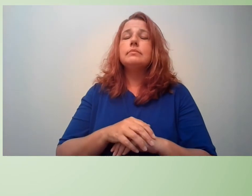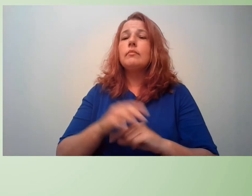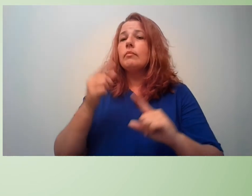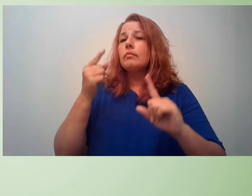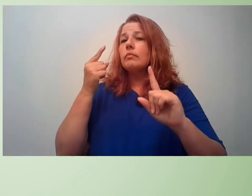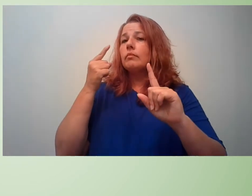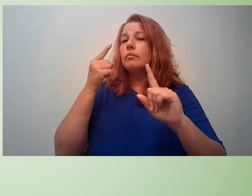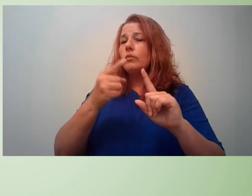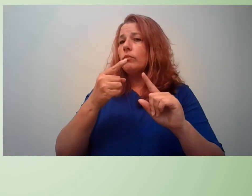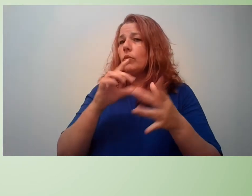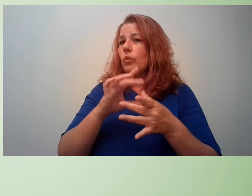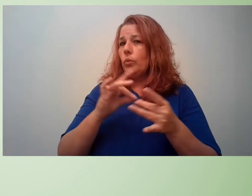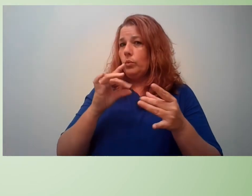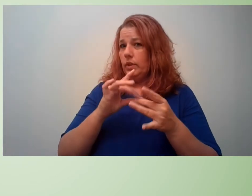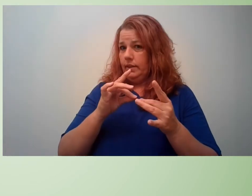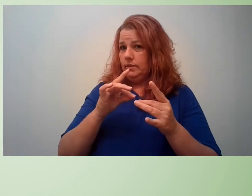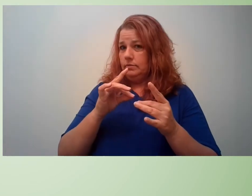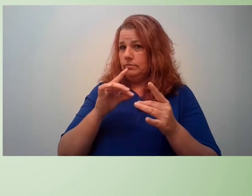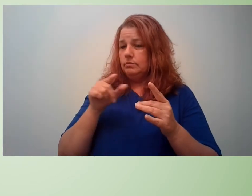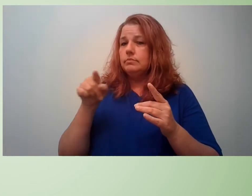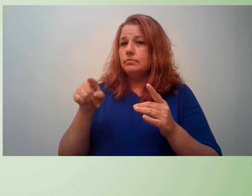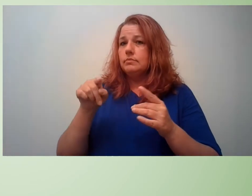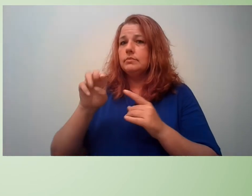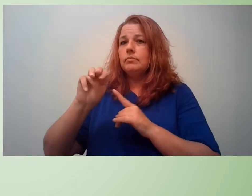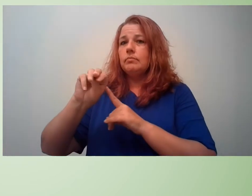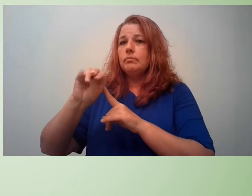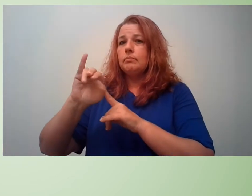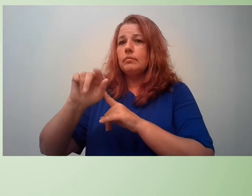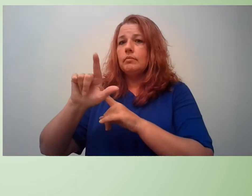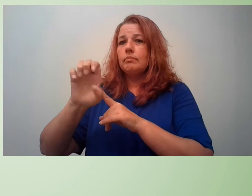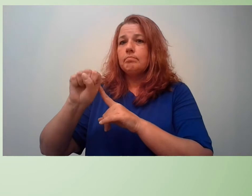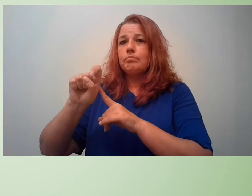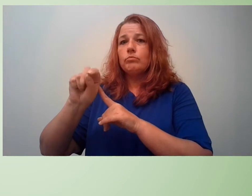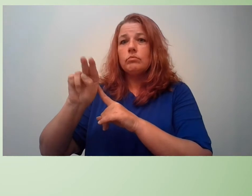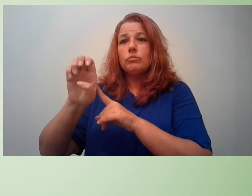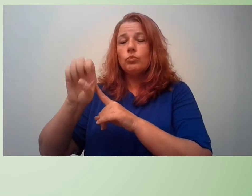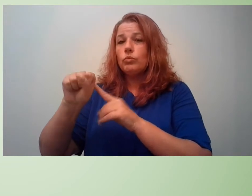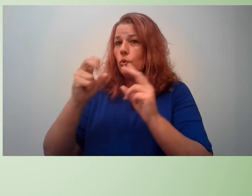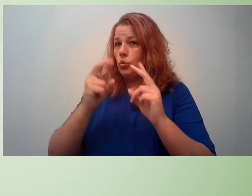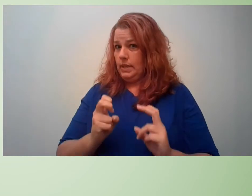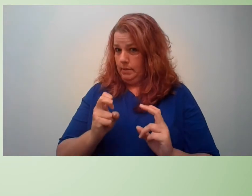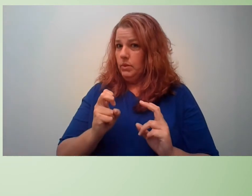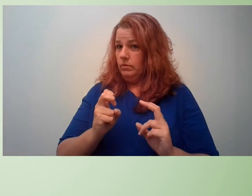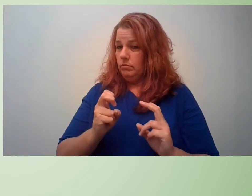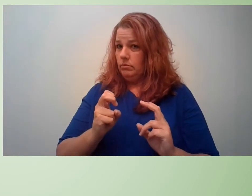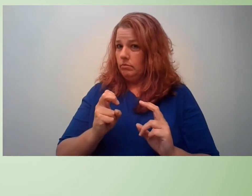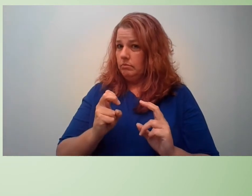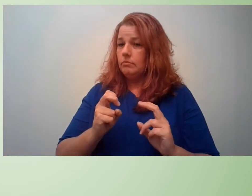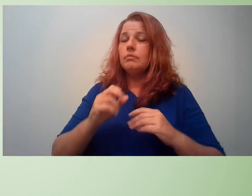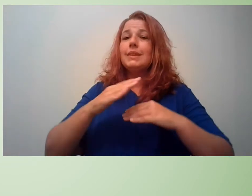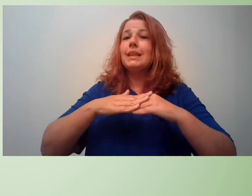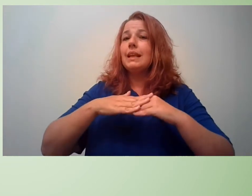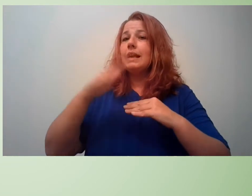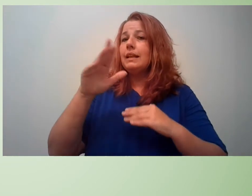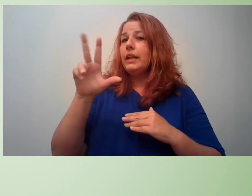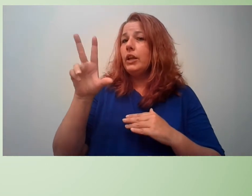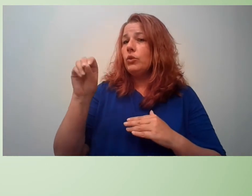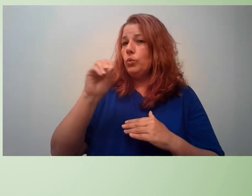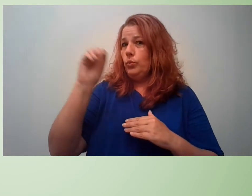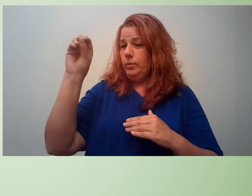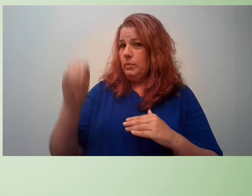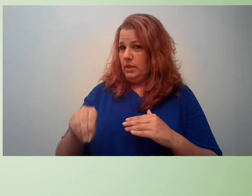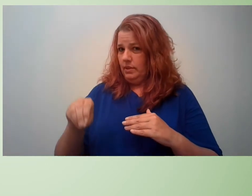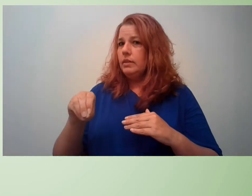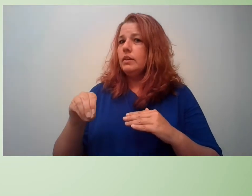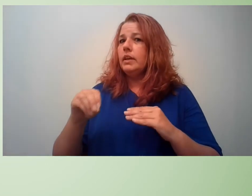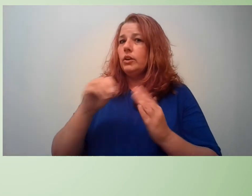of students will show typical growth on the Milestones assessments. This typical growth will be measured by the Student